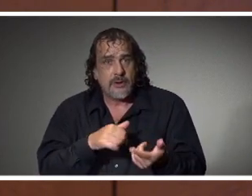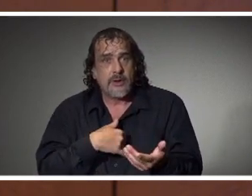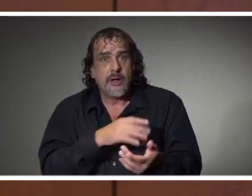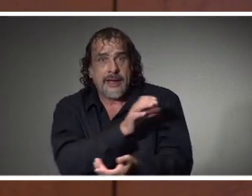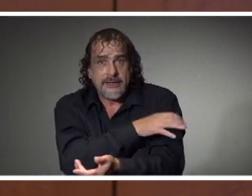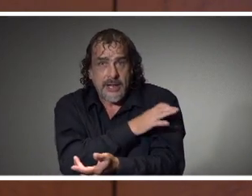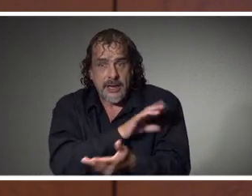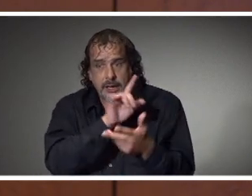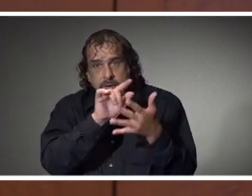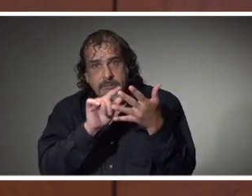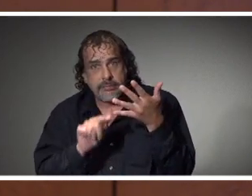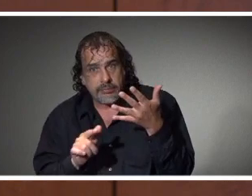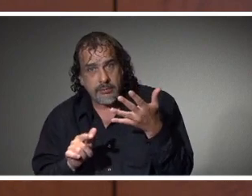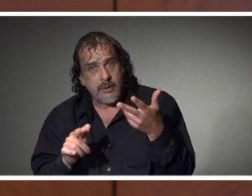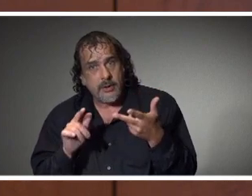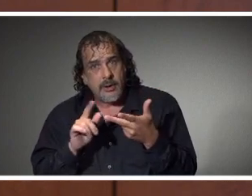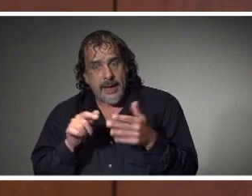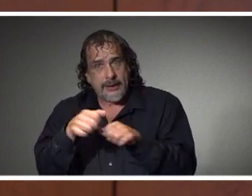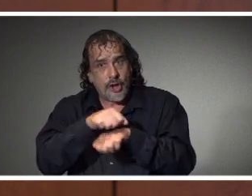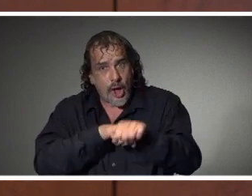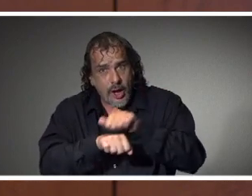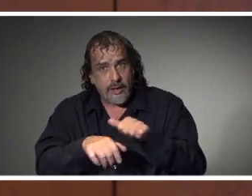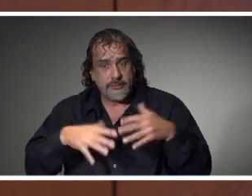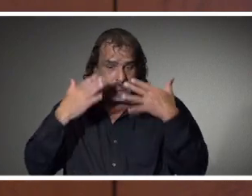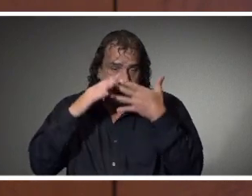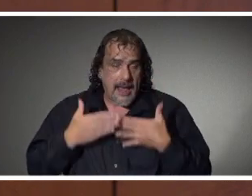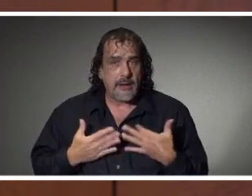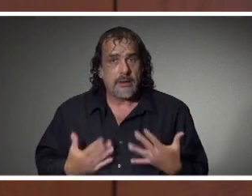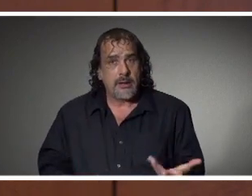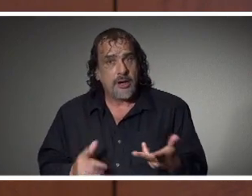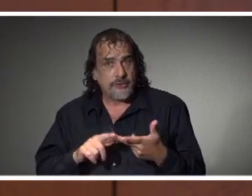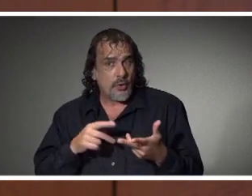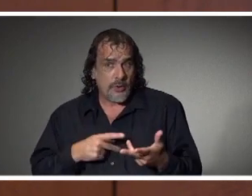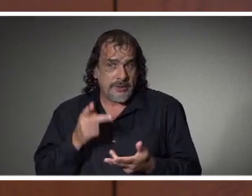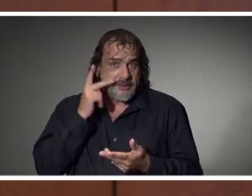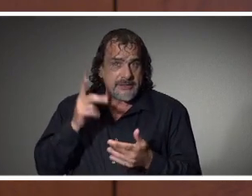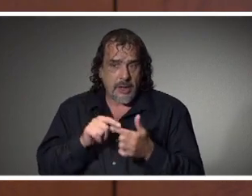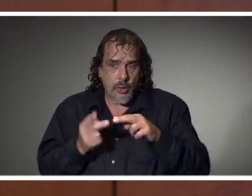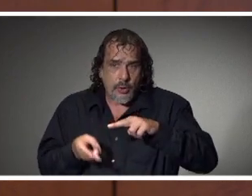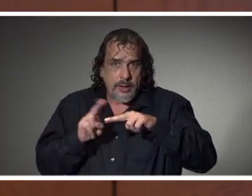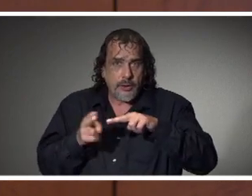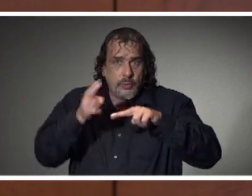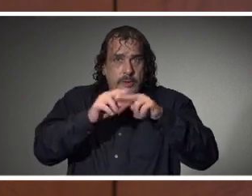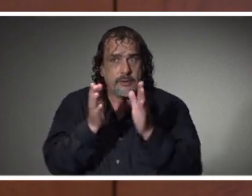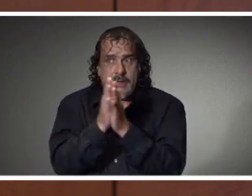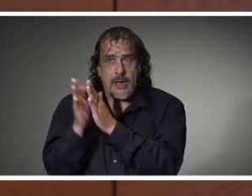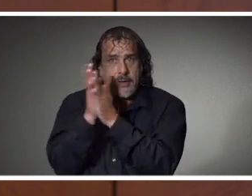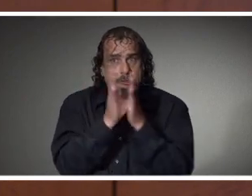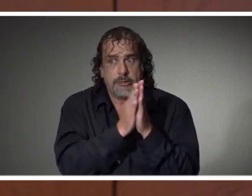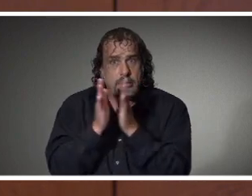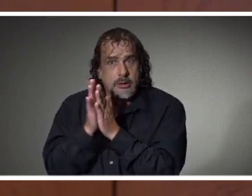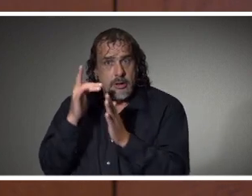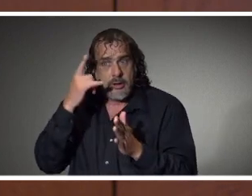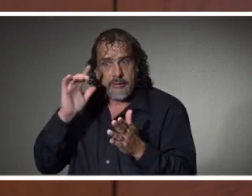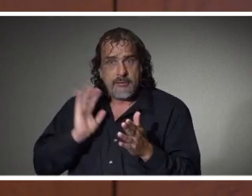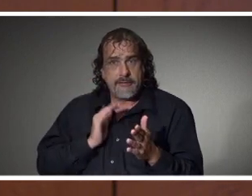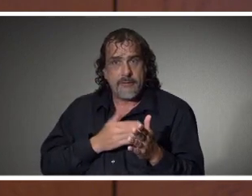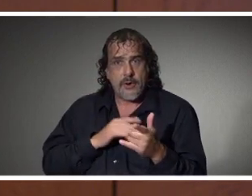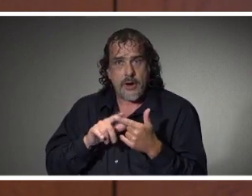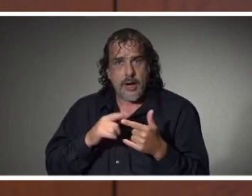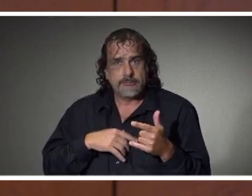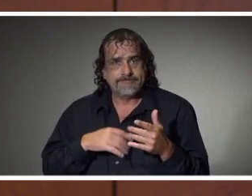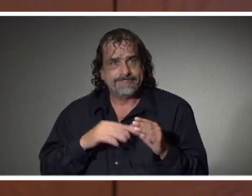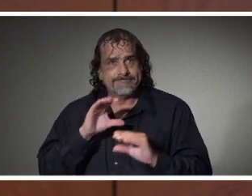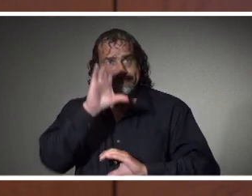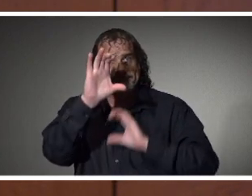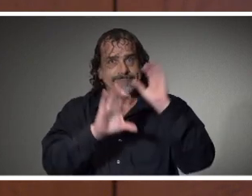300,000 gloves. So we're starting to see a little bit of those increased cases, an increase on our logistics system,